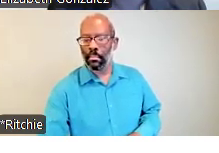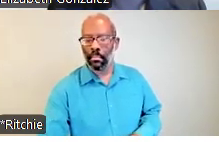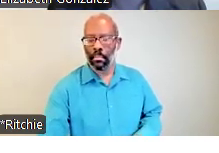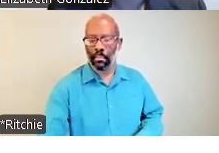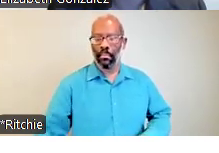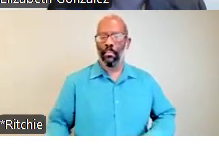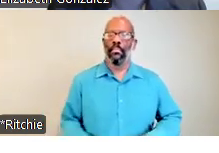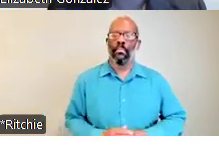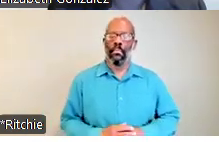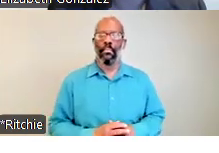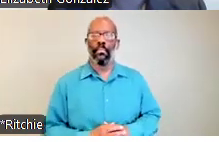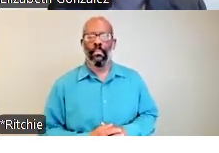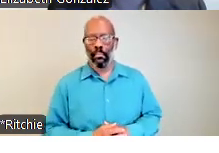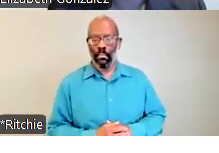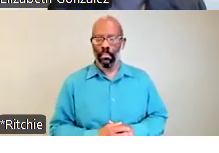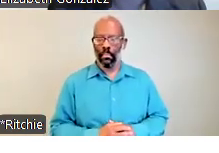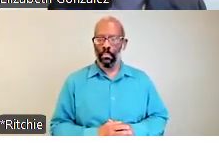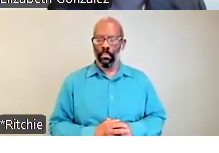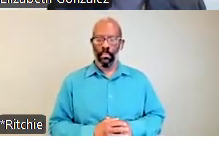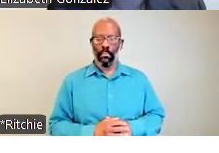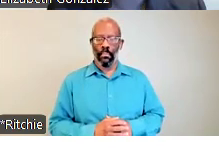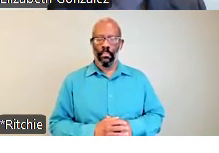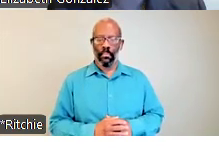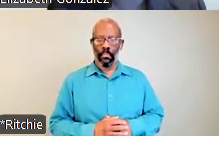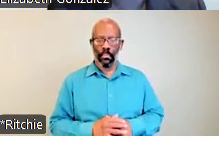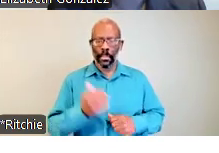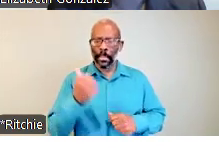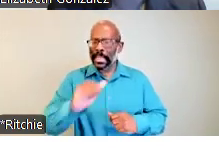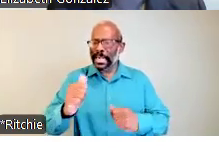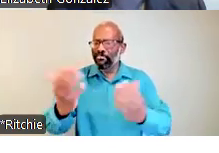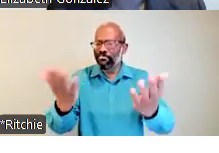I don't see any other questions.